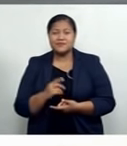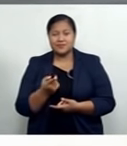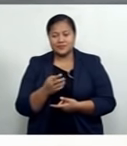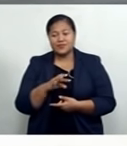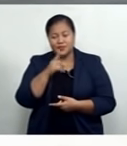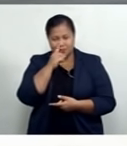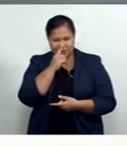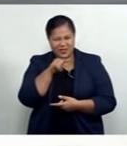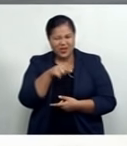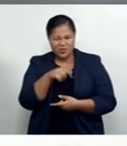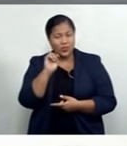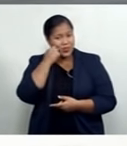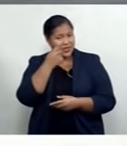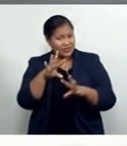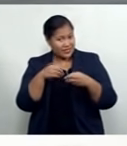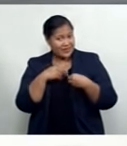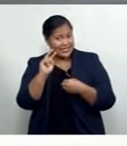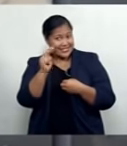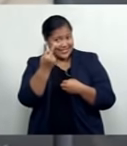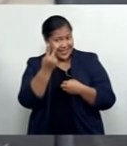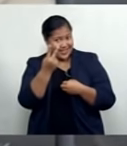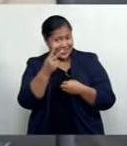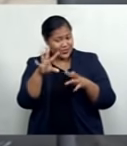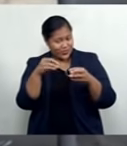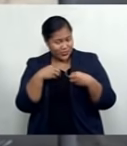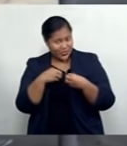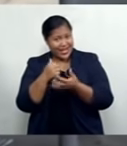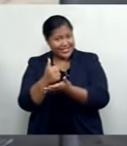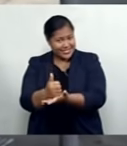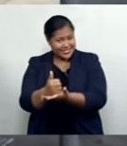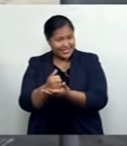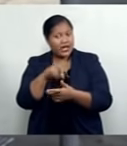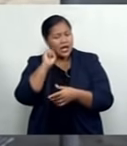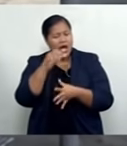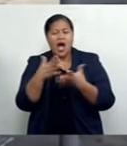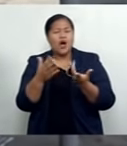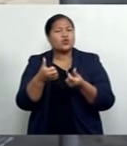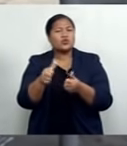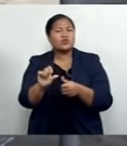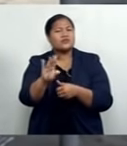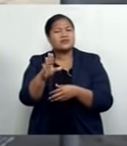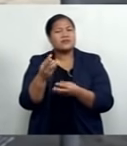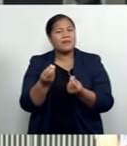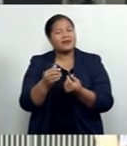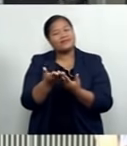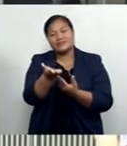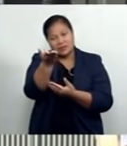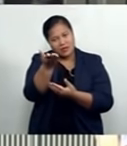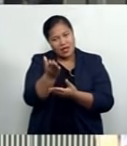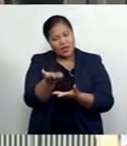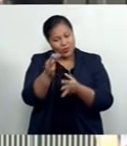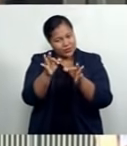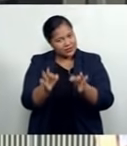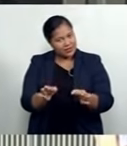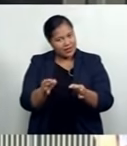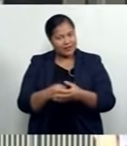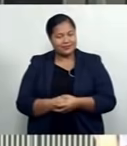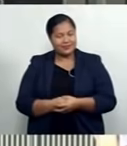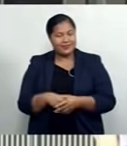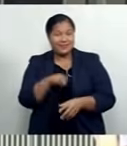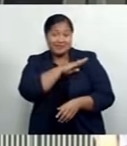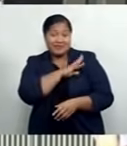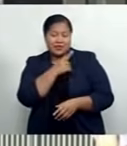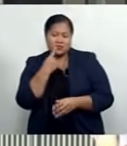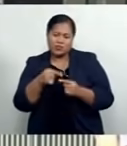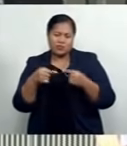those of you who will be receiving the second round of assistance, how you use the money is entirely up to you. Bainimarama says the